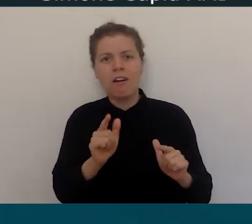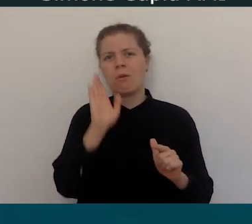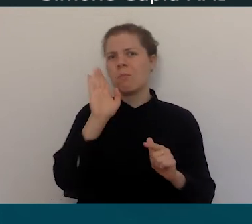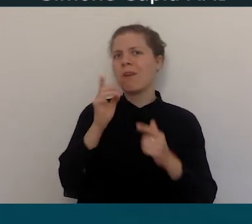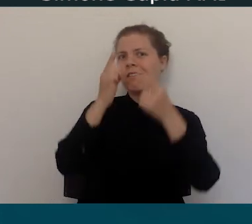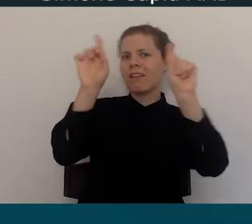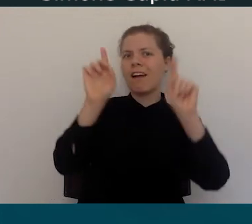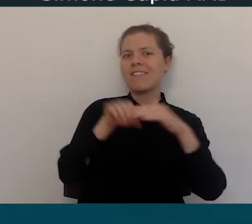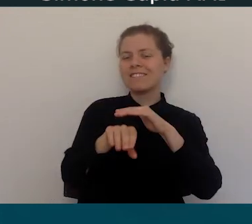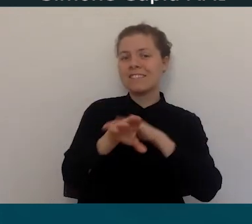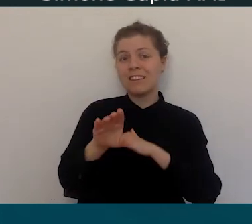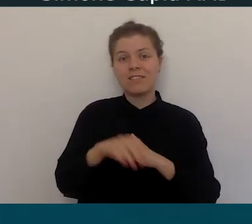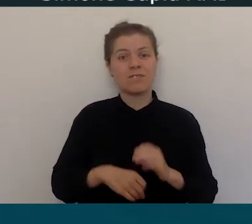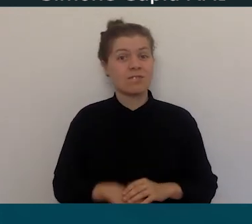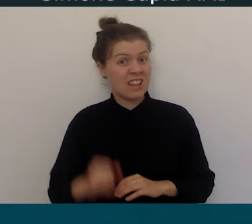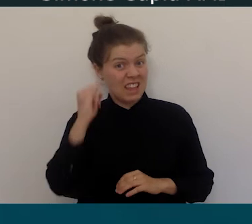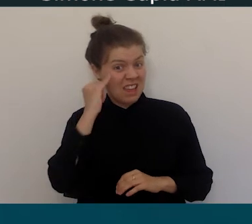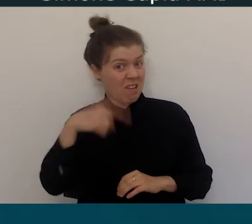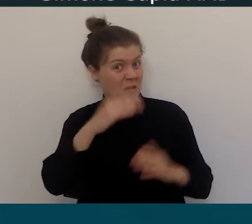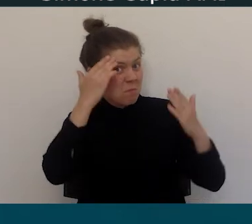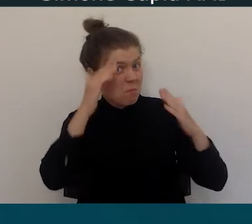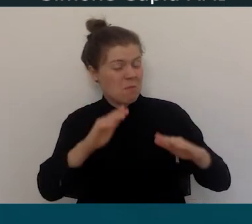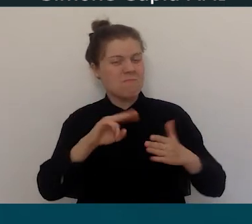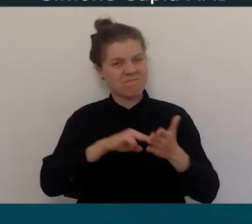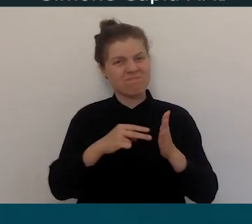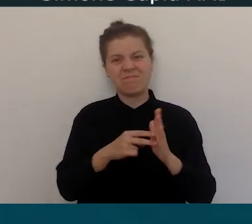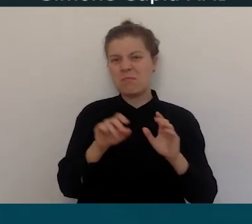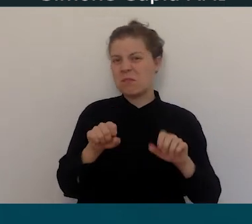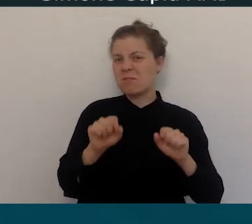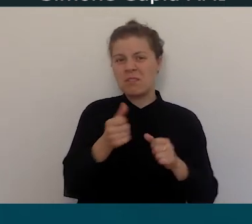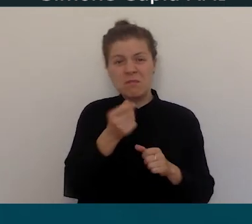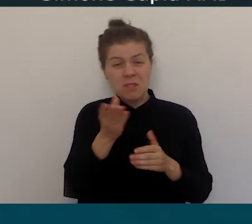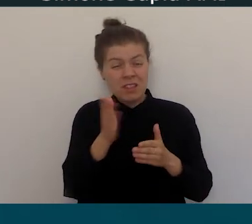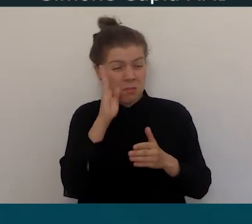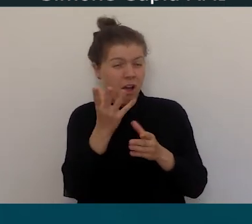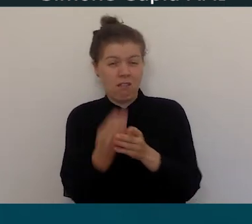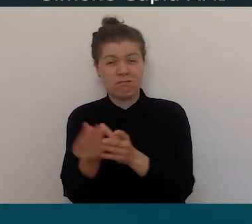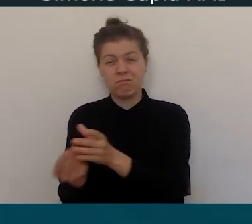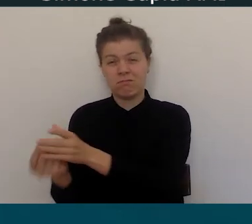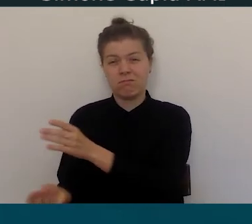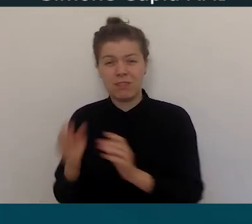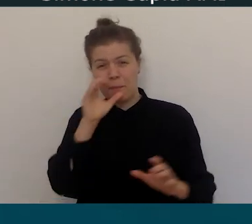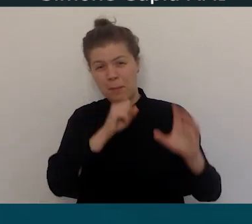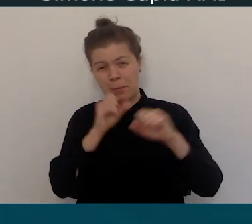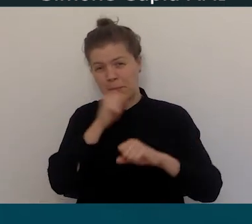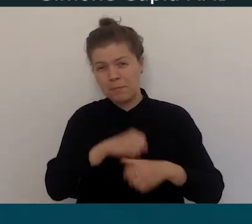accessible project at the end of it. If not, it's very, very possible for some things to slip through the cracks.